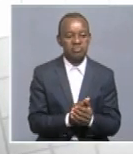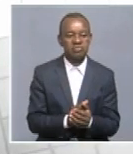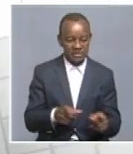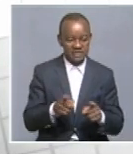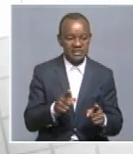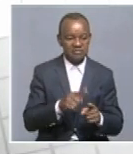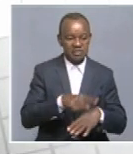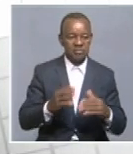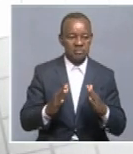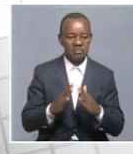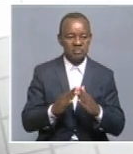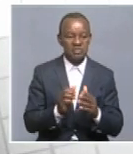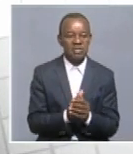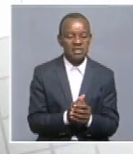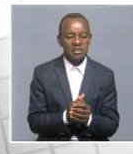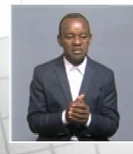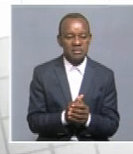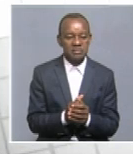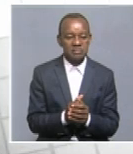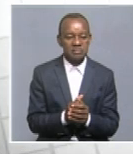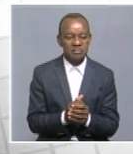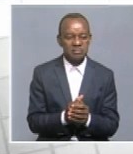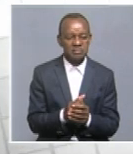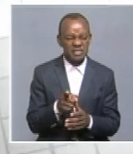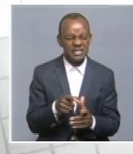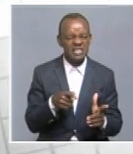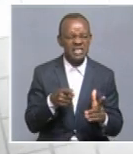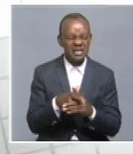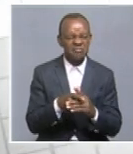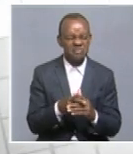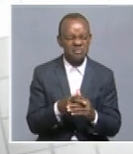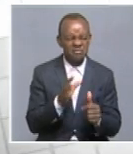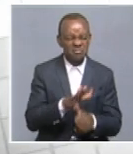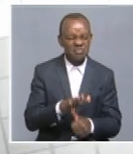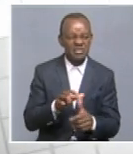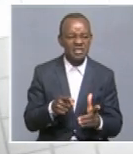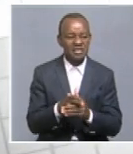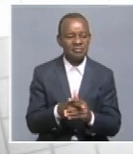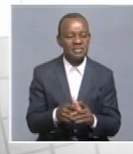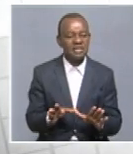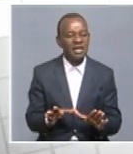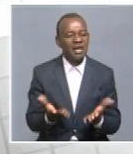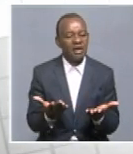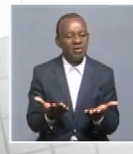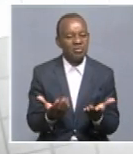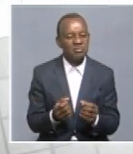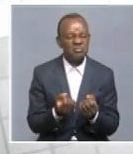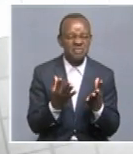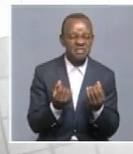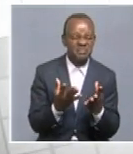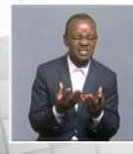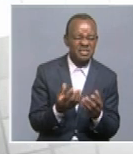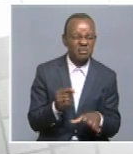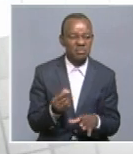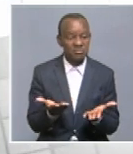violence. How prevalent is this phenomena in Namibian workplaces? And if so, to what